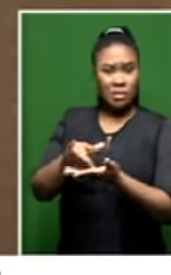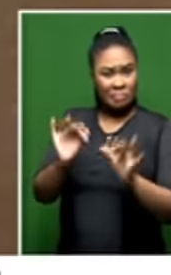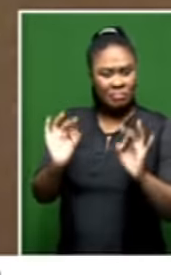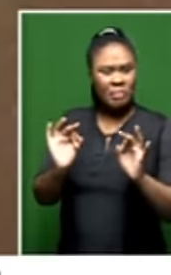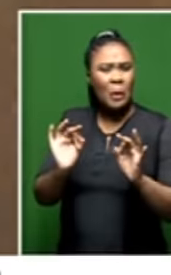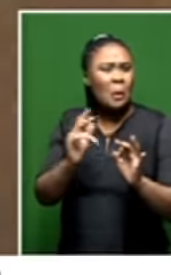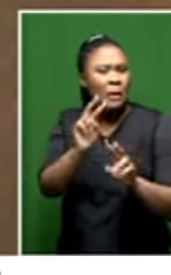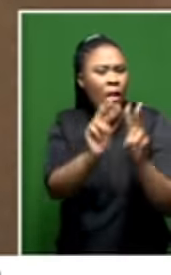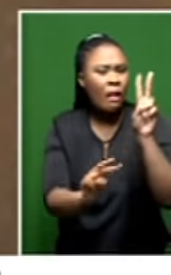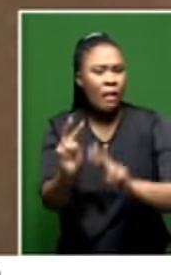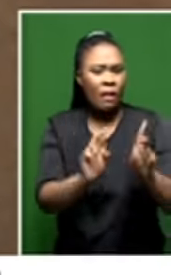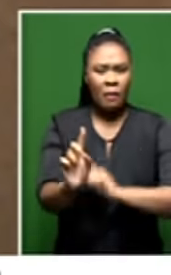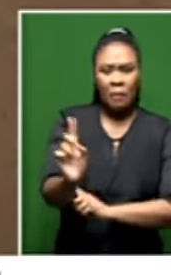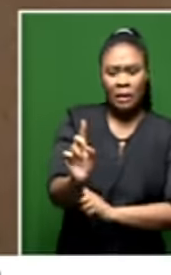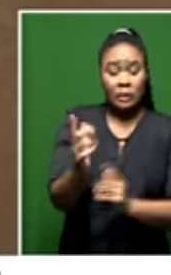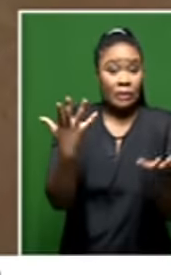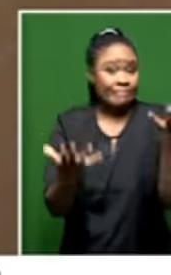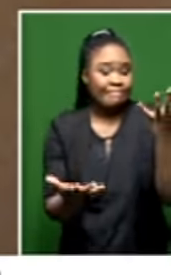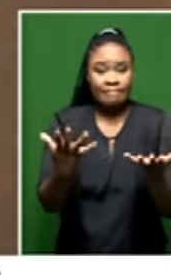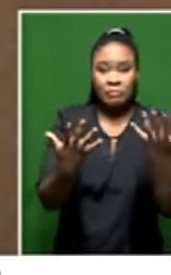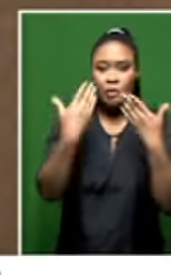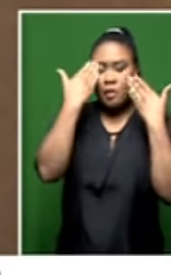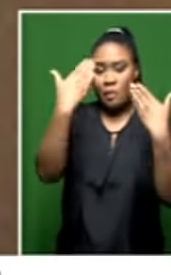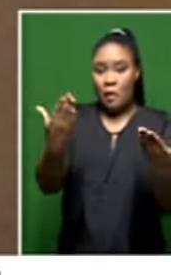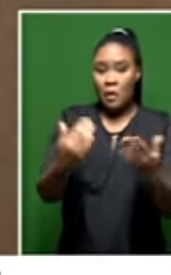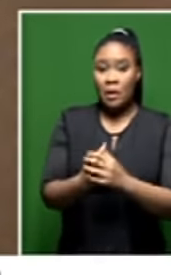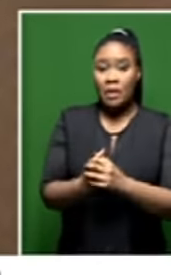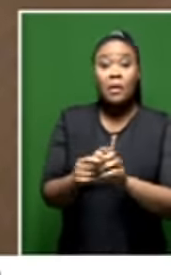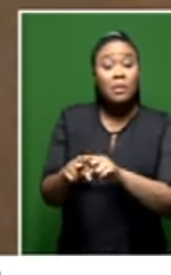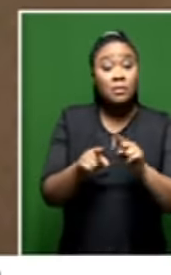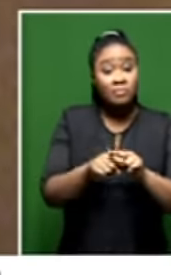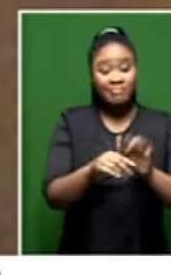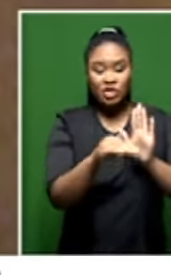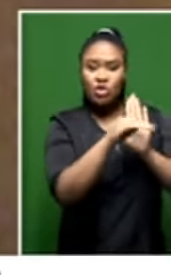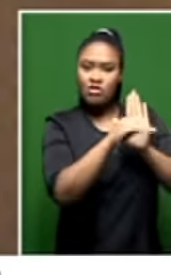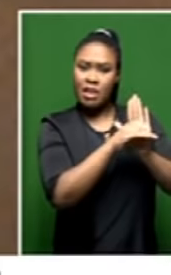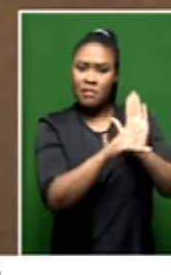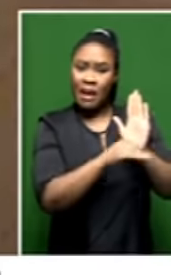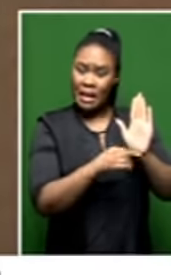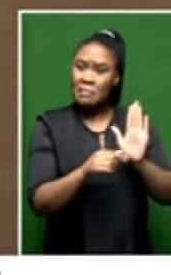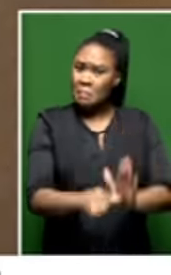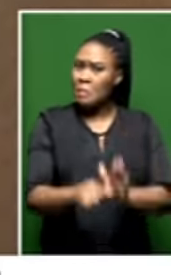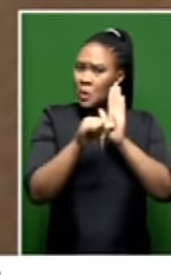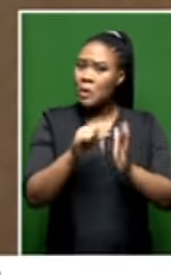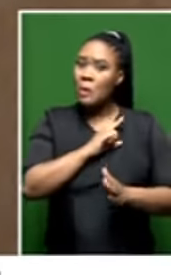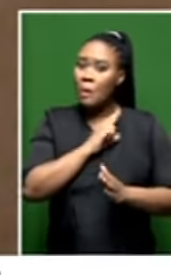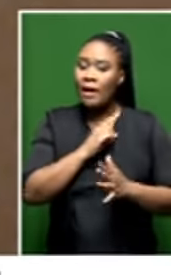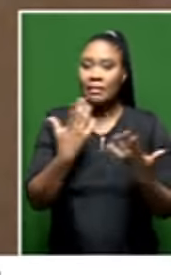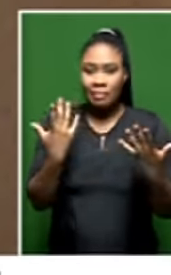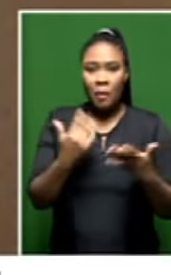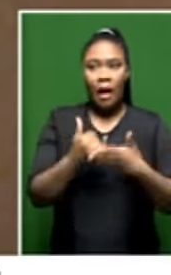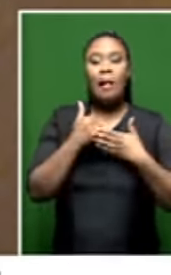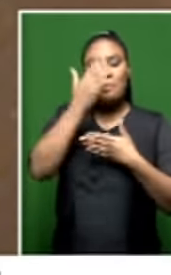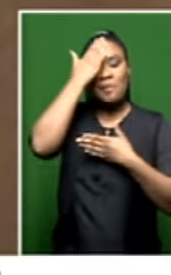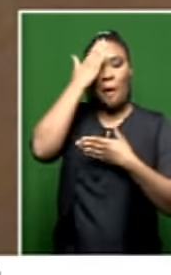the other benefits of a criteria is that it guides the kind of questions and the kinds of issues that are put to the candidates.